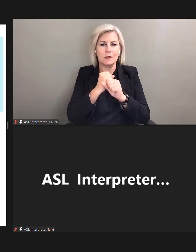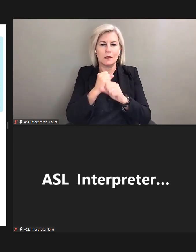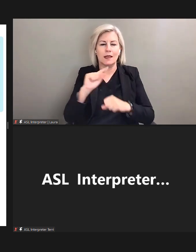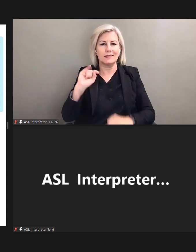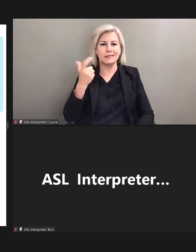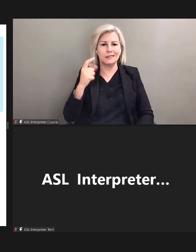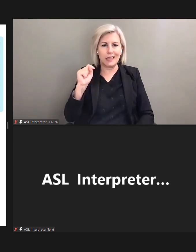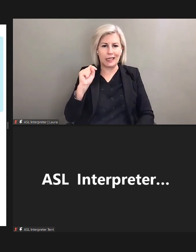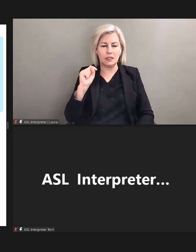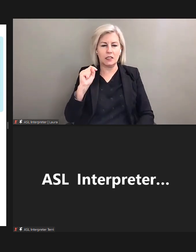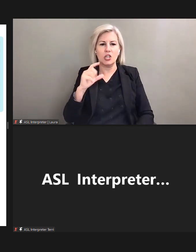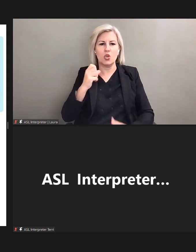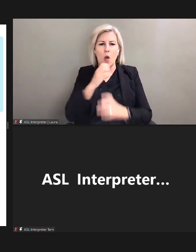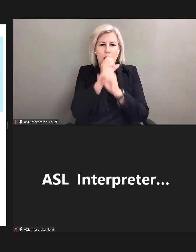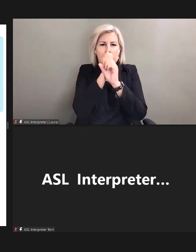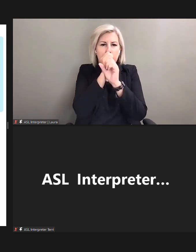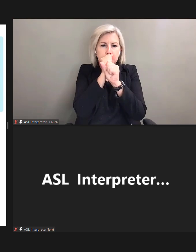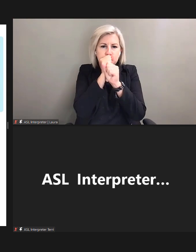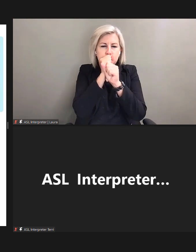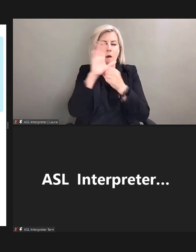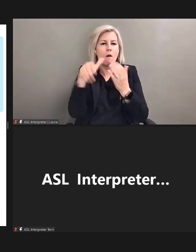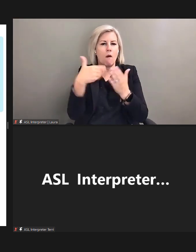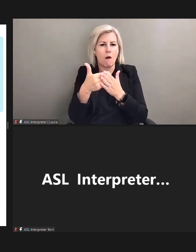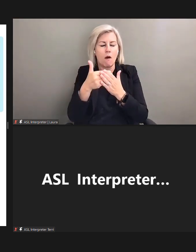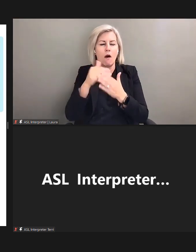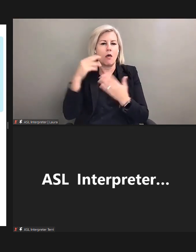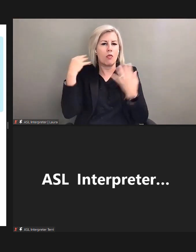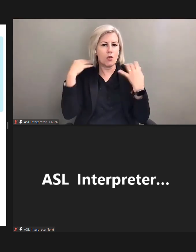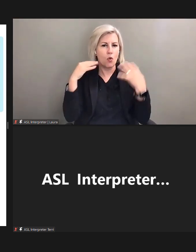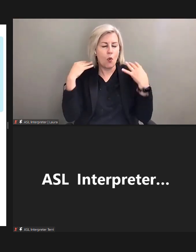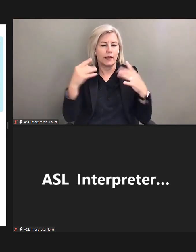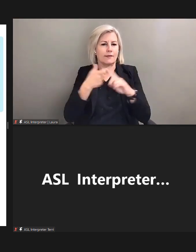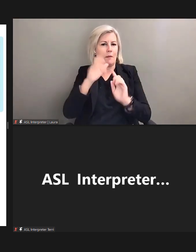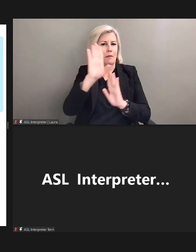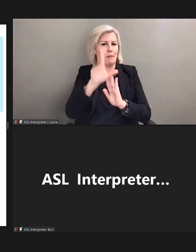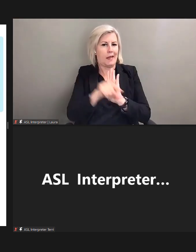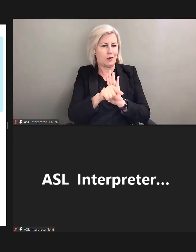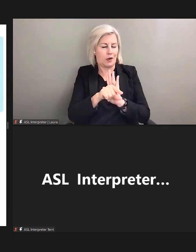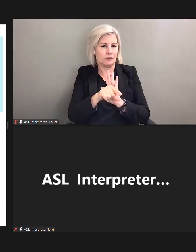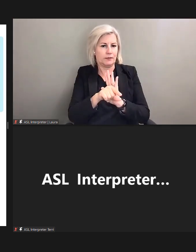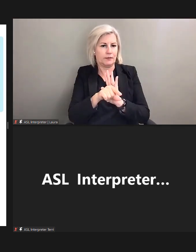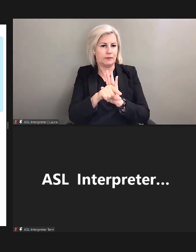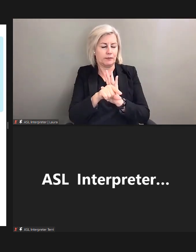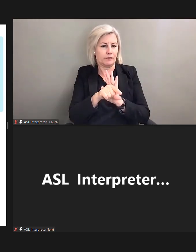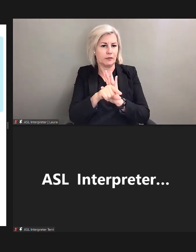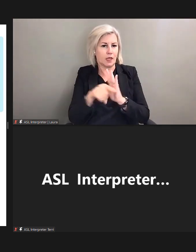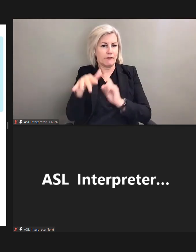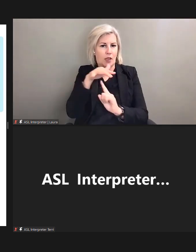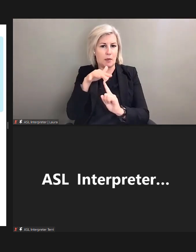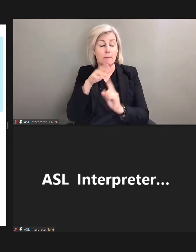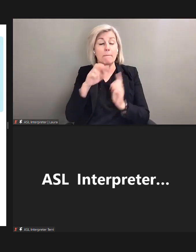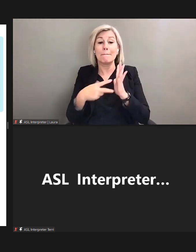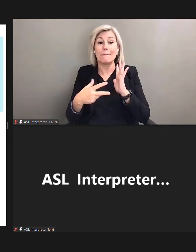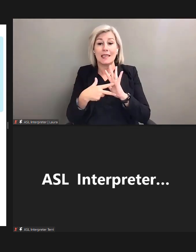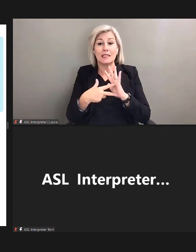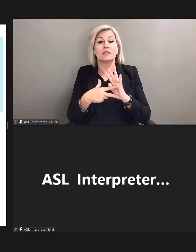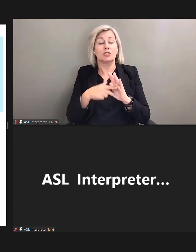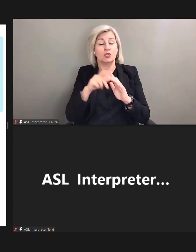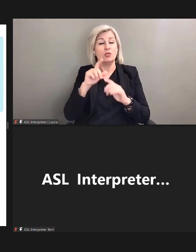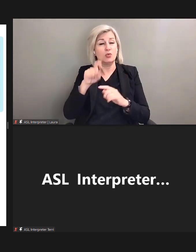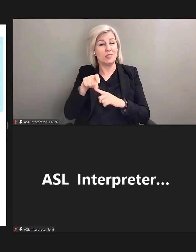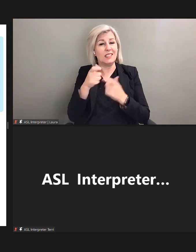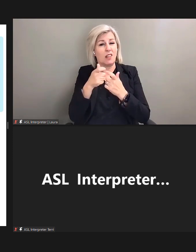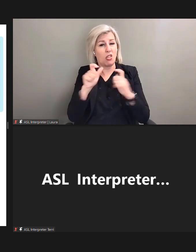want to seal out all of the noise from that background environment. So this means you need to select as large as